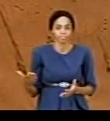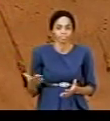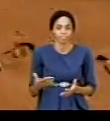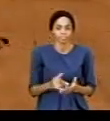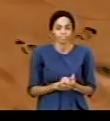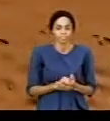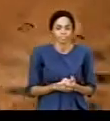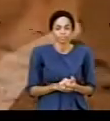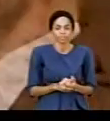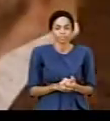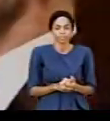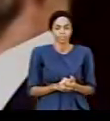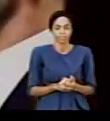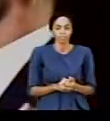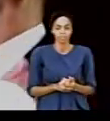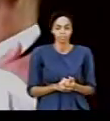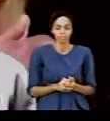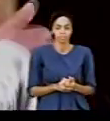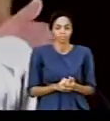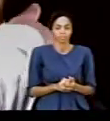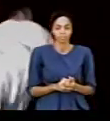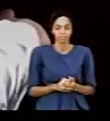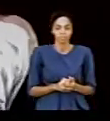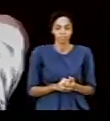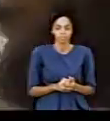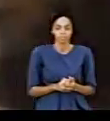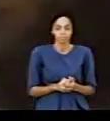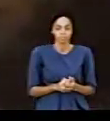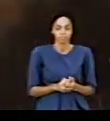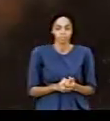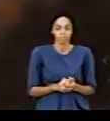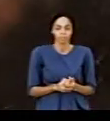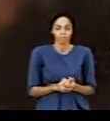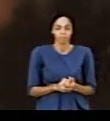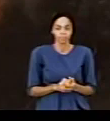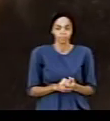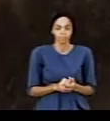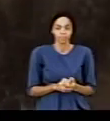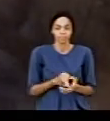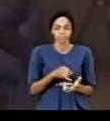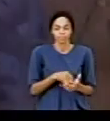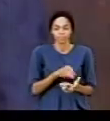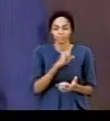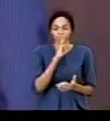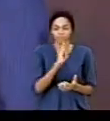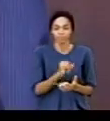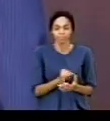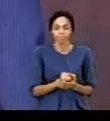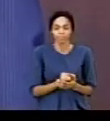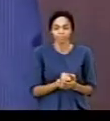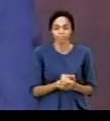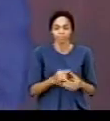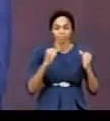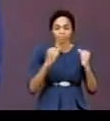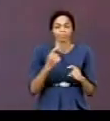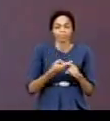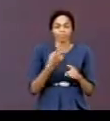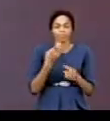look, a look to the author and finisher, signals the authority. It's a power shift. Power from on